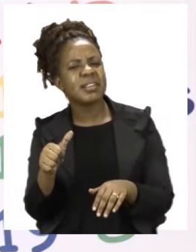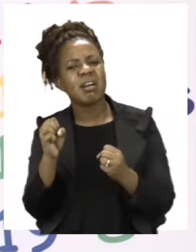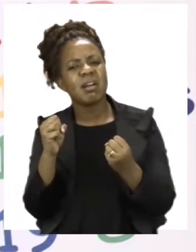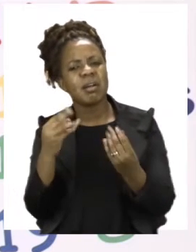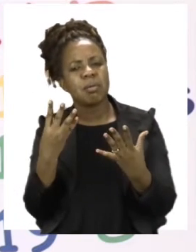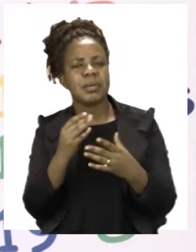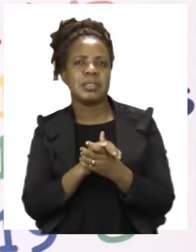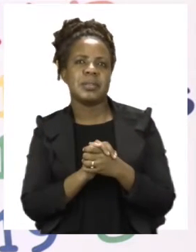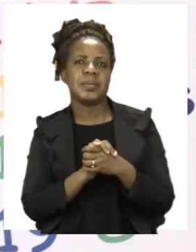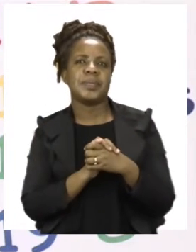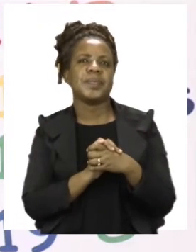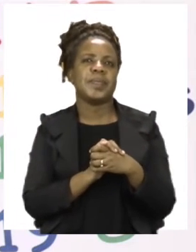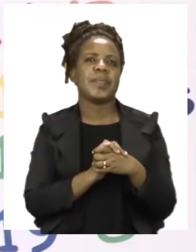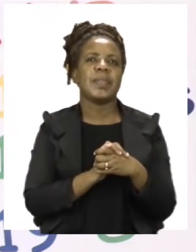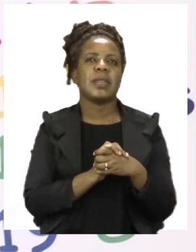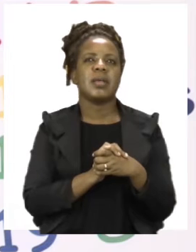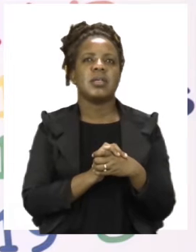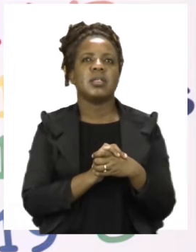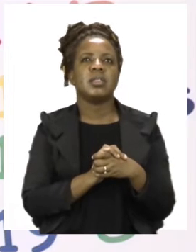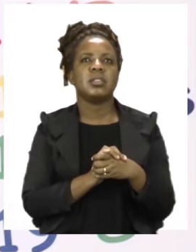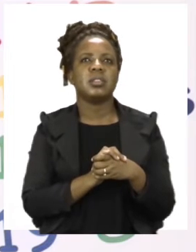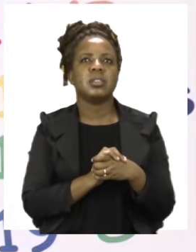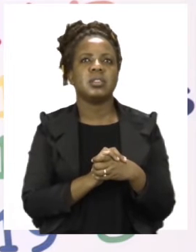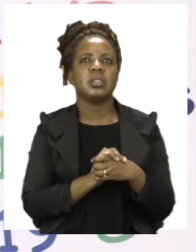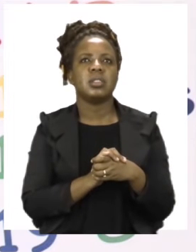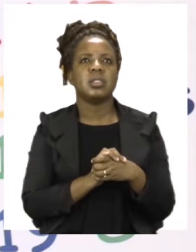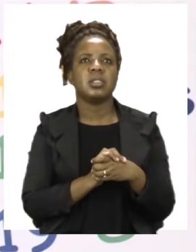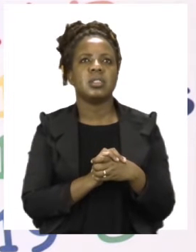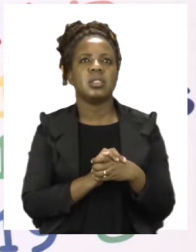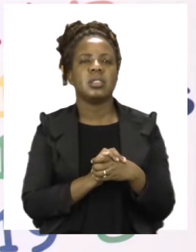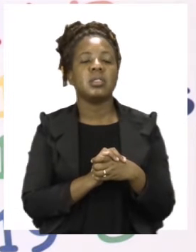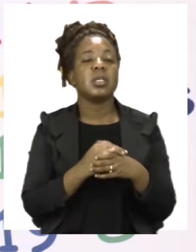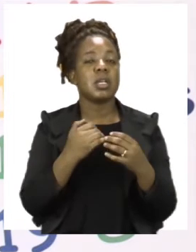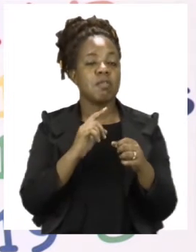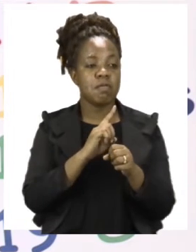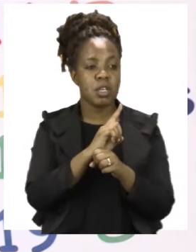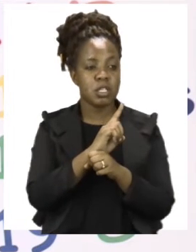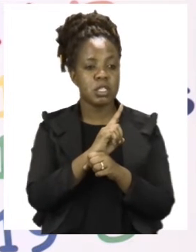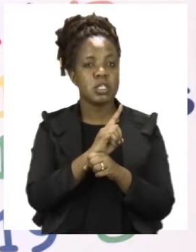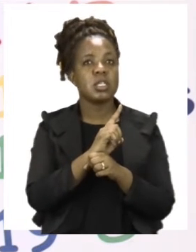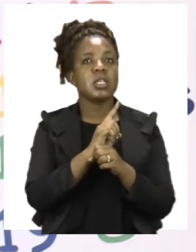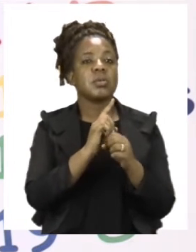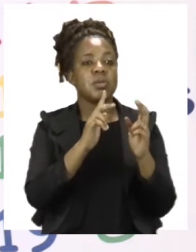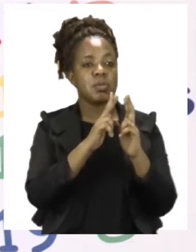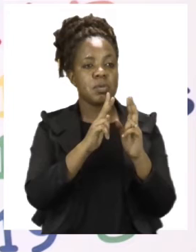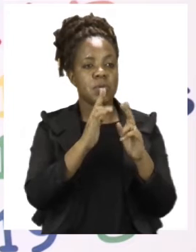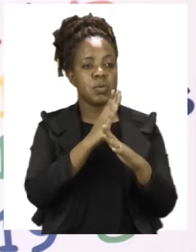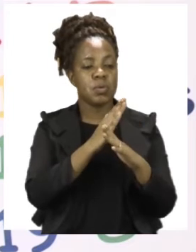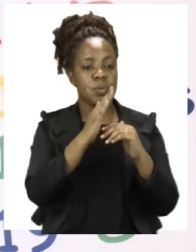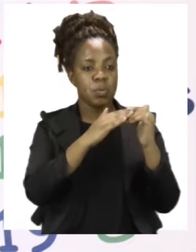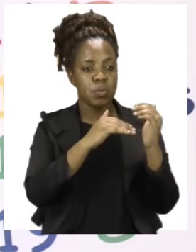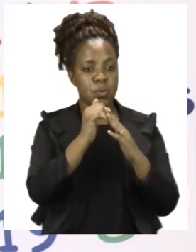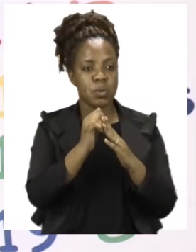to do, boys and girls, is we're going to add the builders and the tilers, because we want